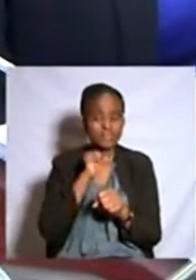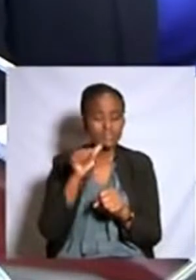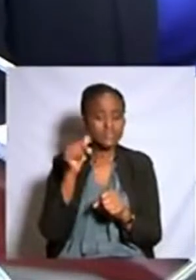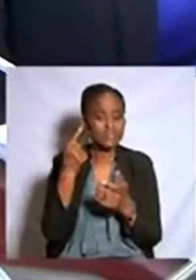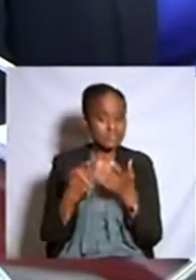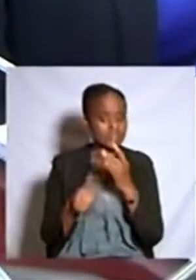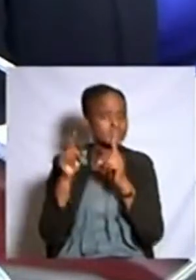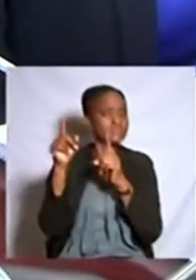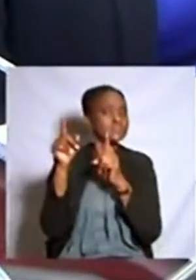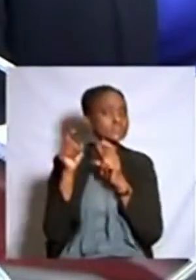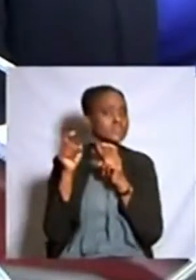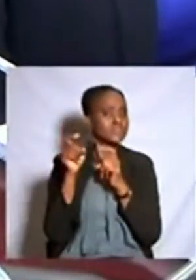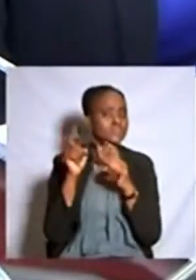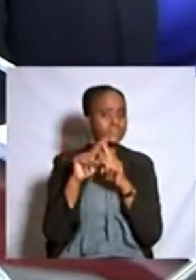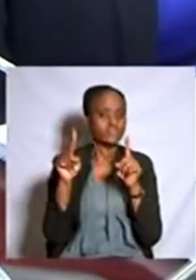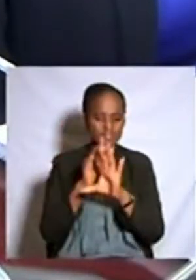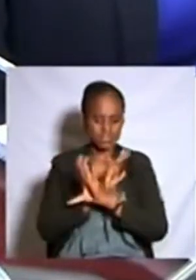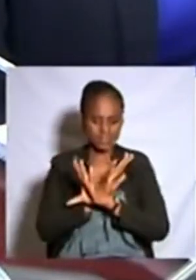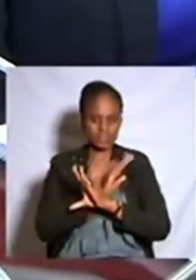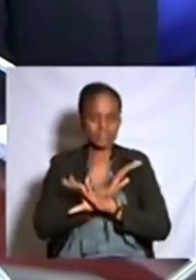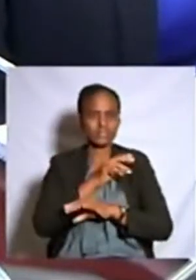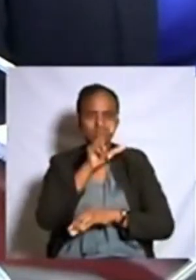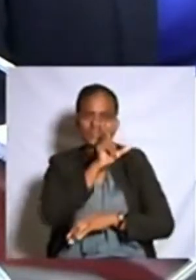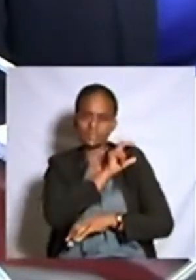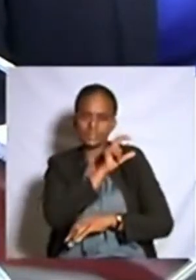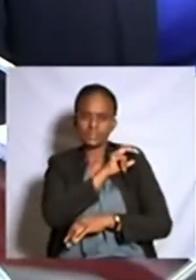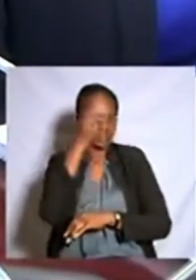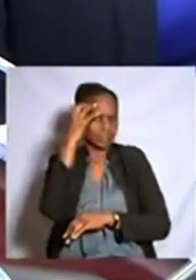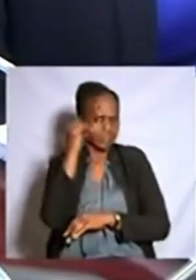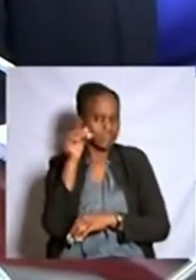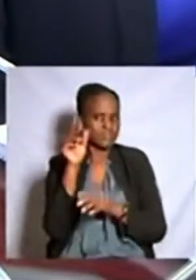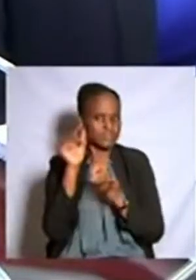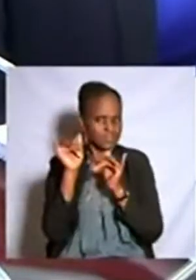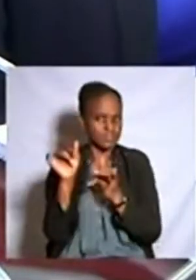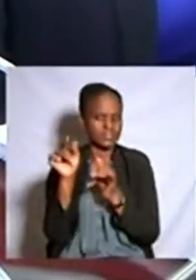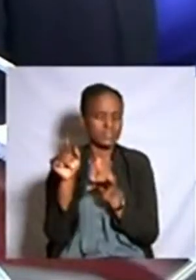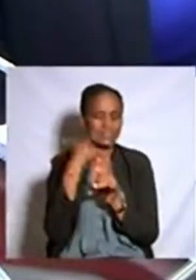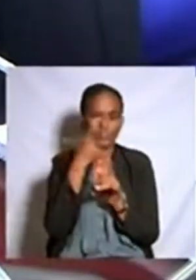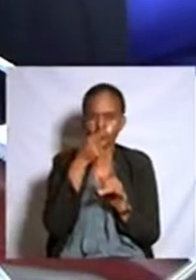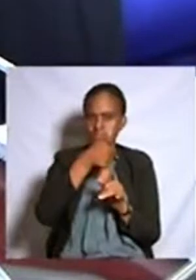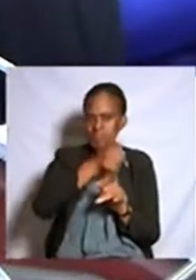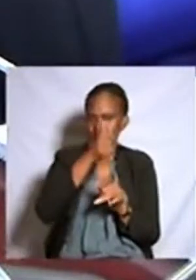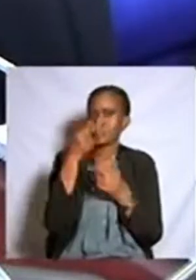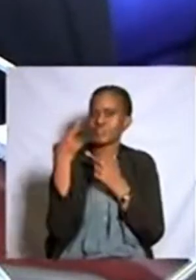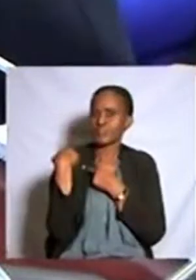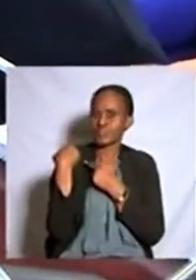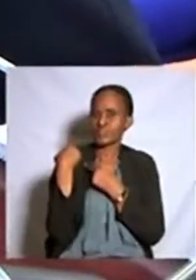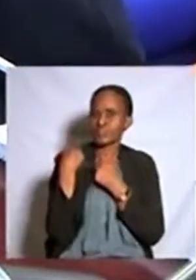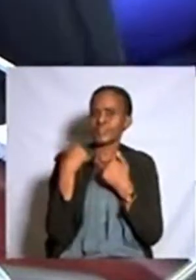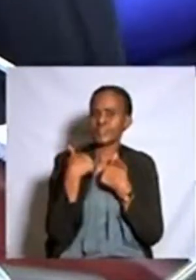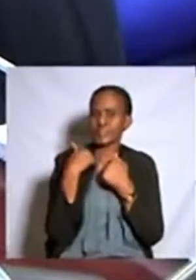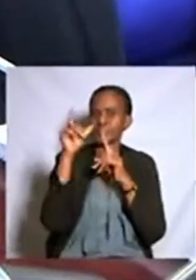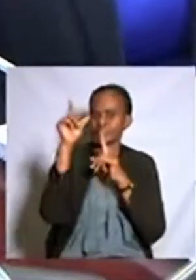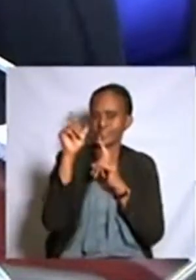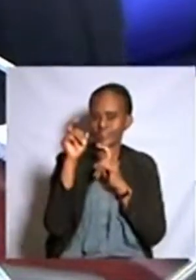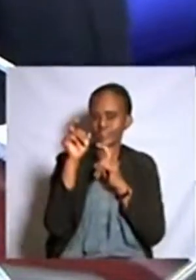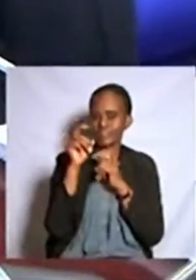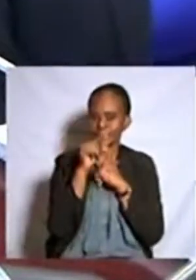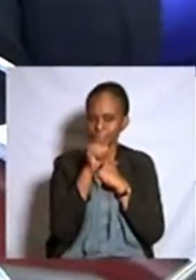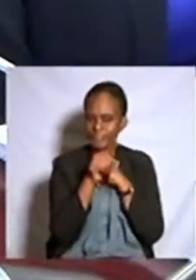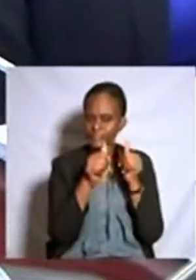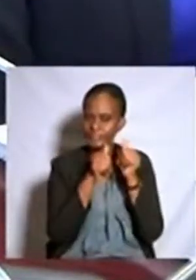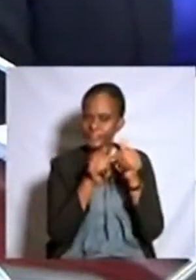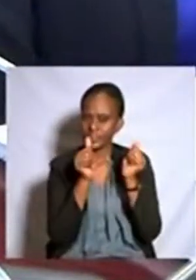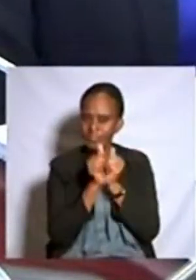armed, but the Zambia police officer stationed at the branch is the one who's supposed to be armed. This is in